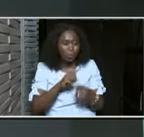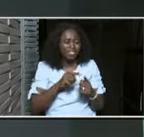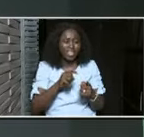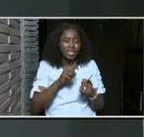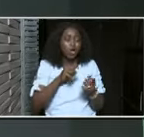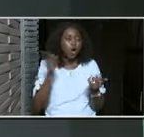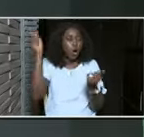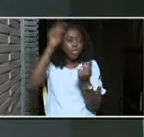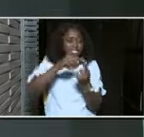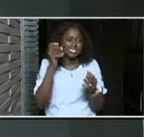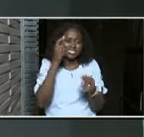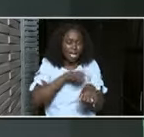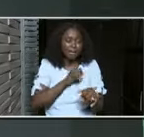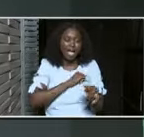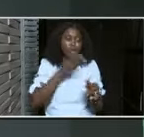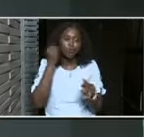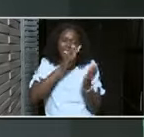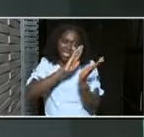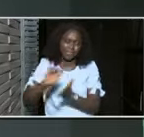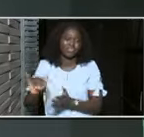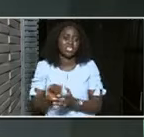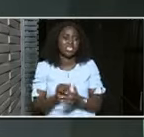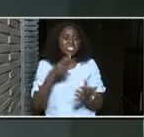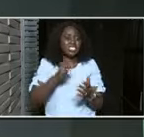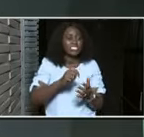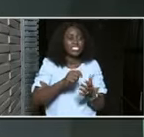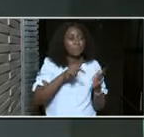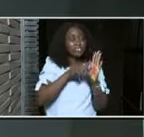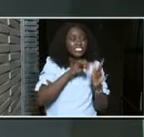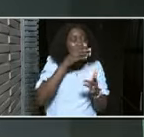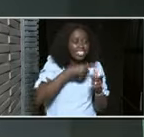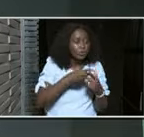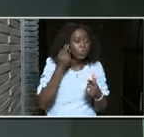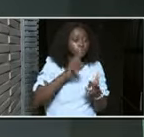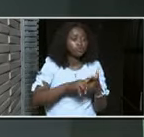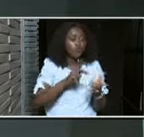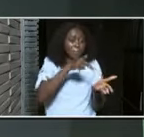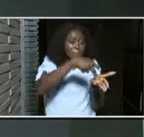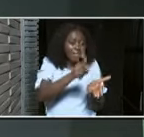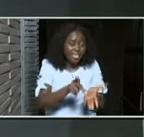fact, our policy then was to pay scholarship